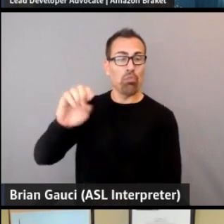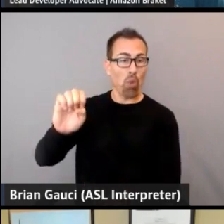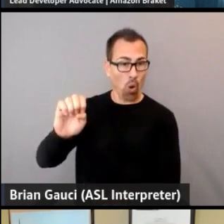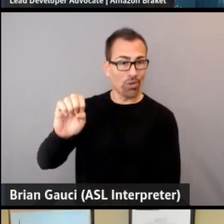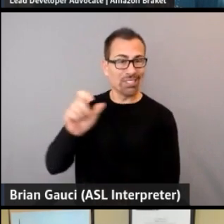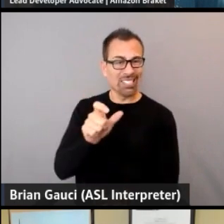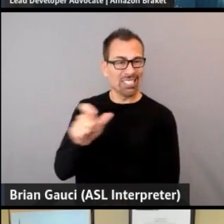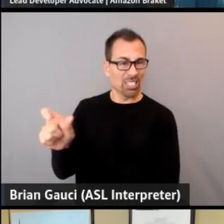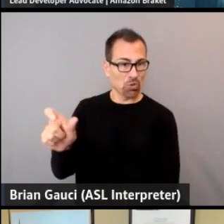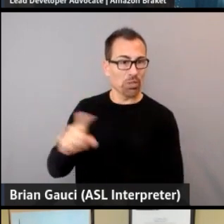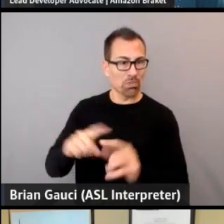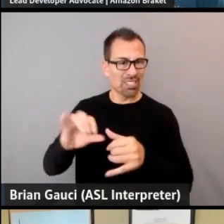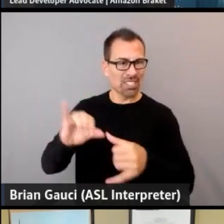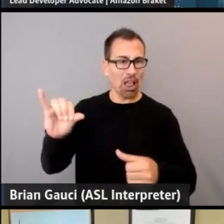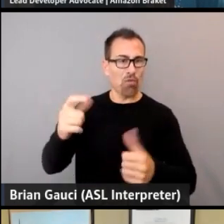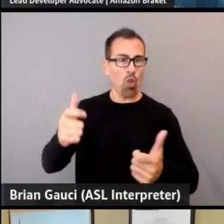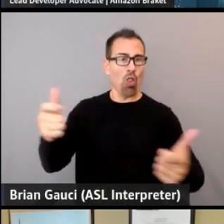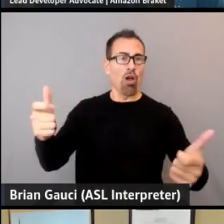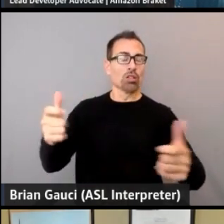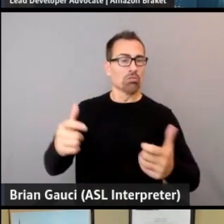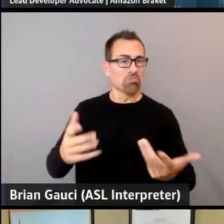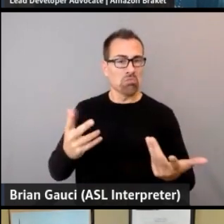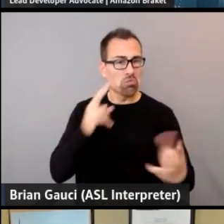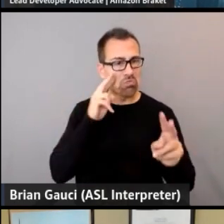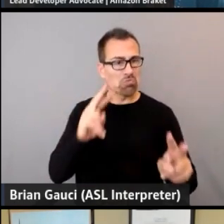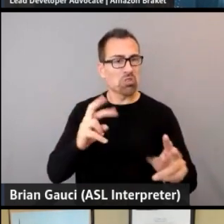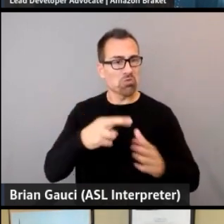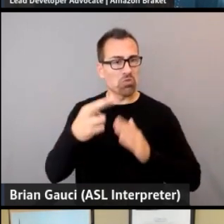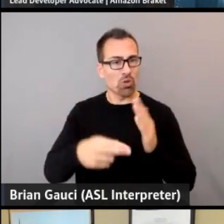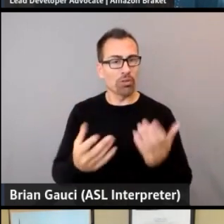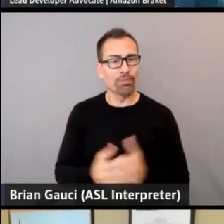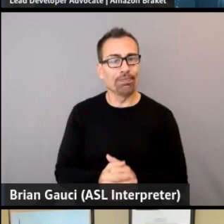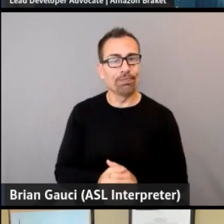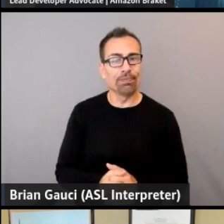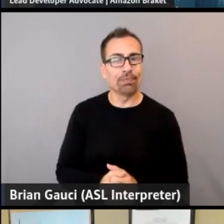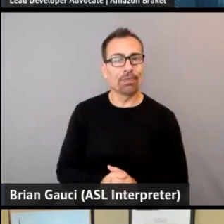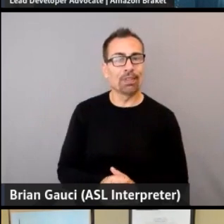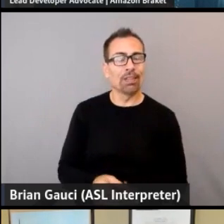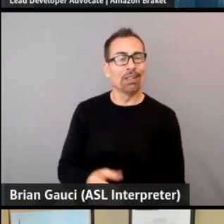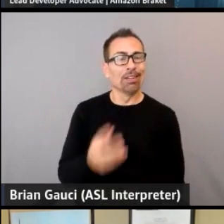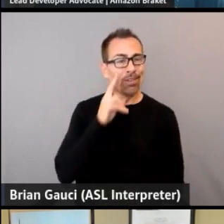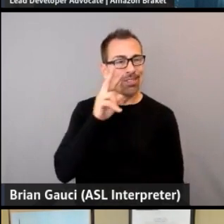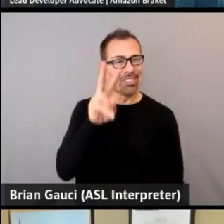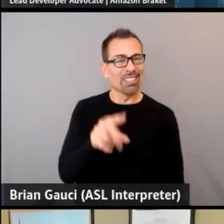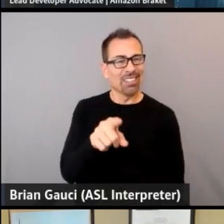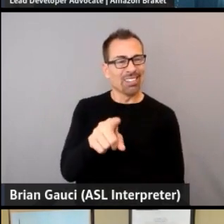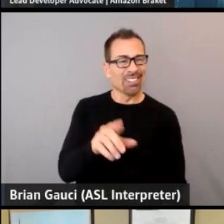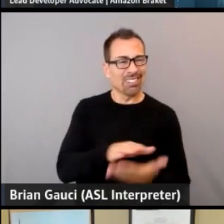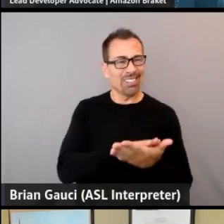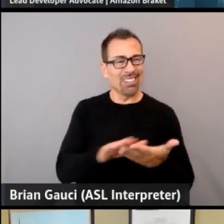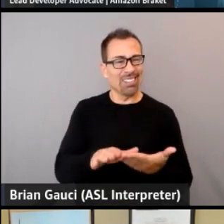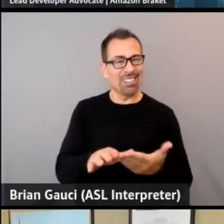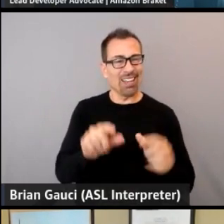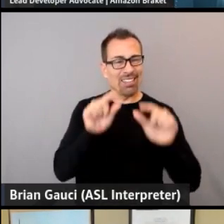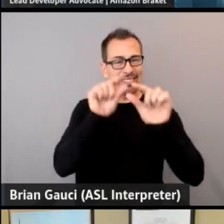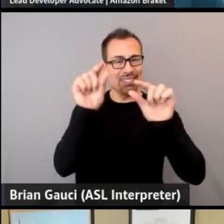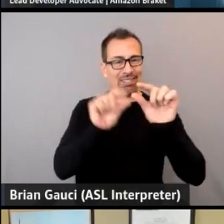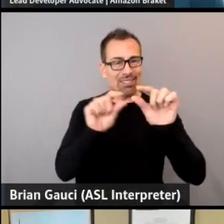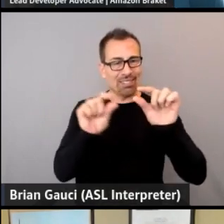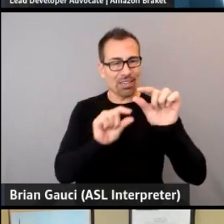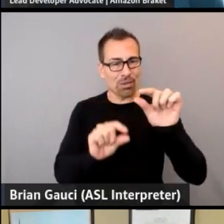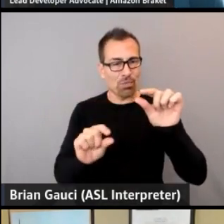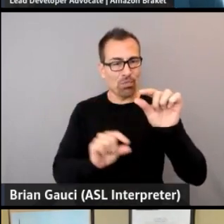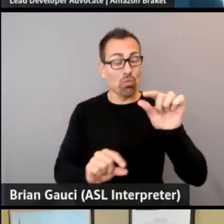can, again, look at the results. We see here a nice checkerboard pattern that we would kind of expect. We see